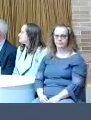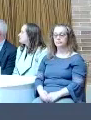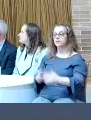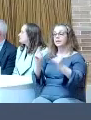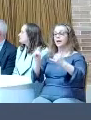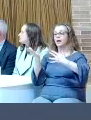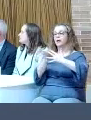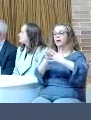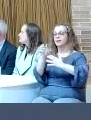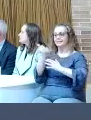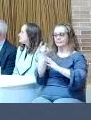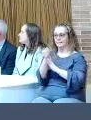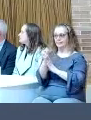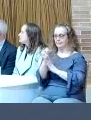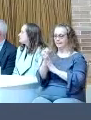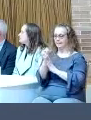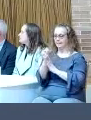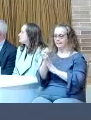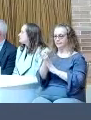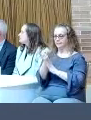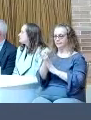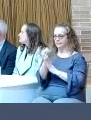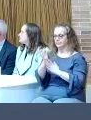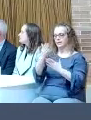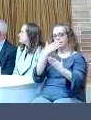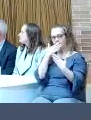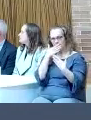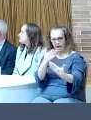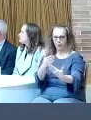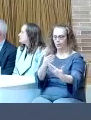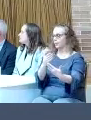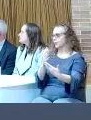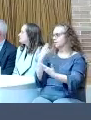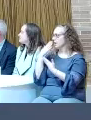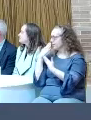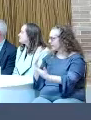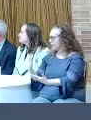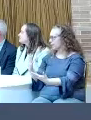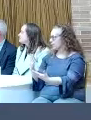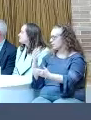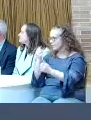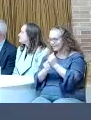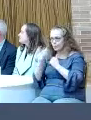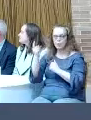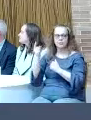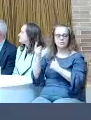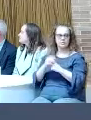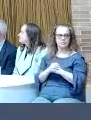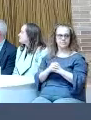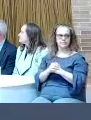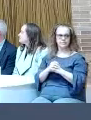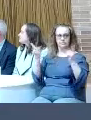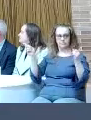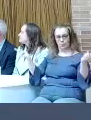10-minute break I thank you I thank you I think everyone here who has